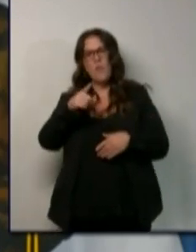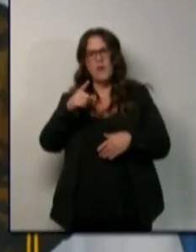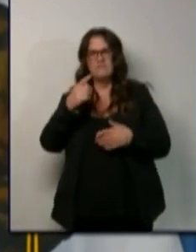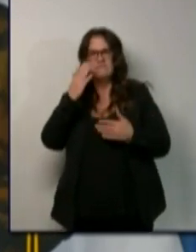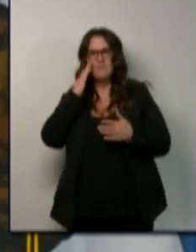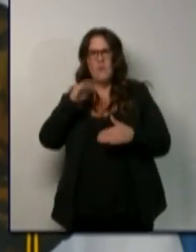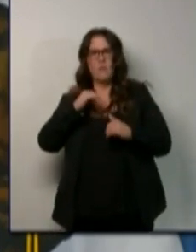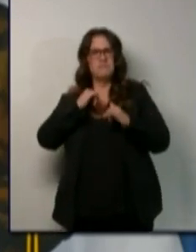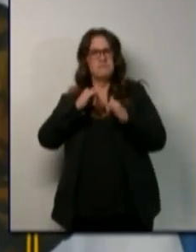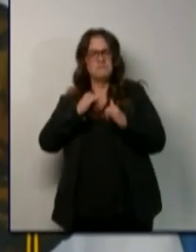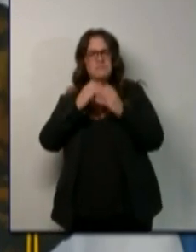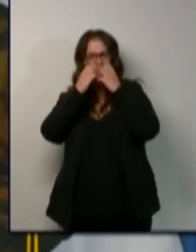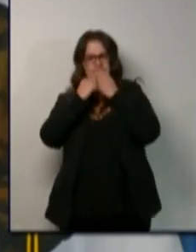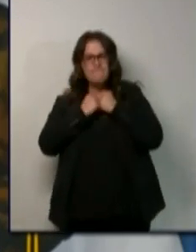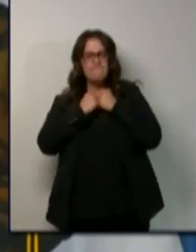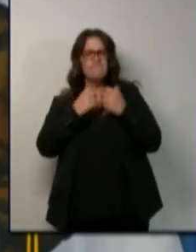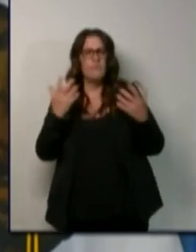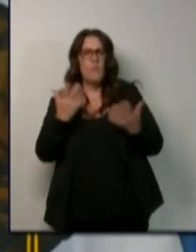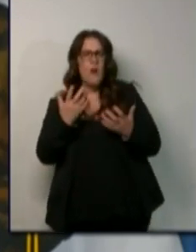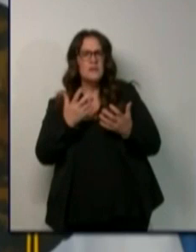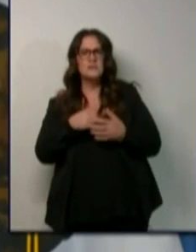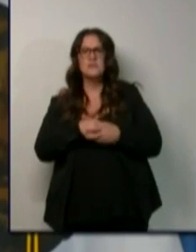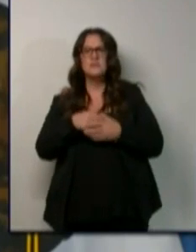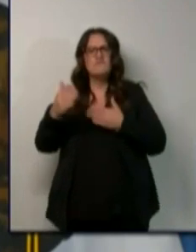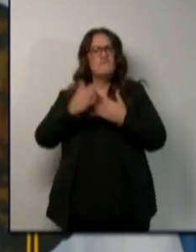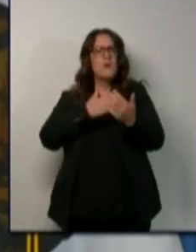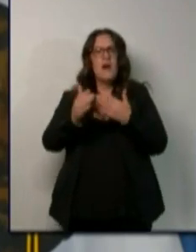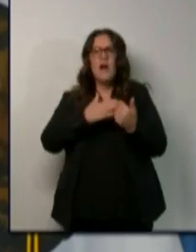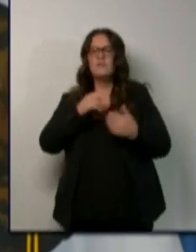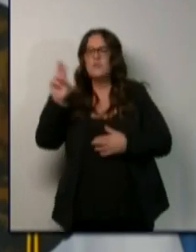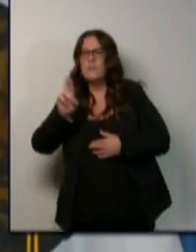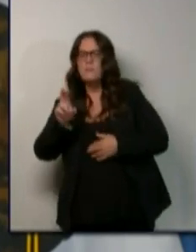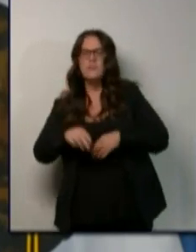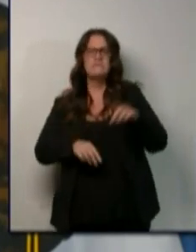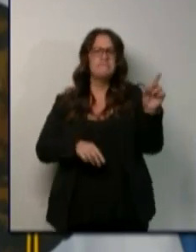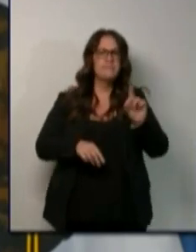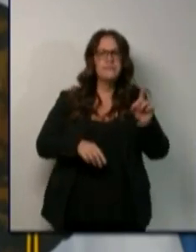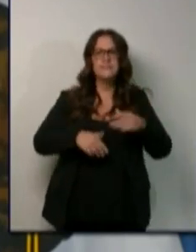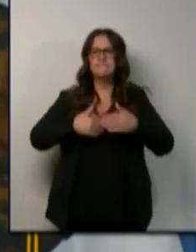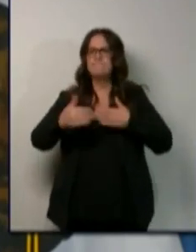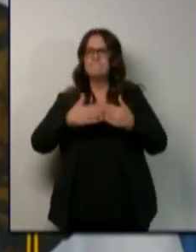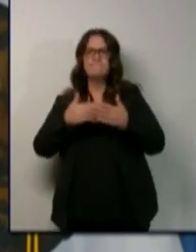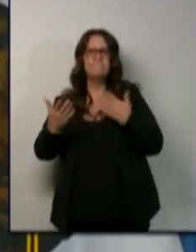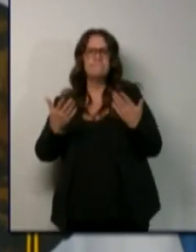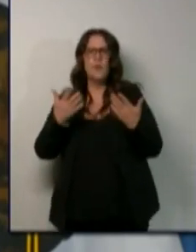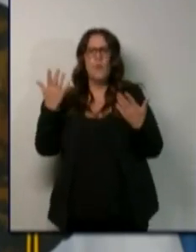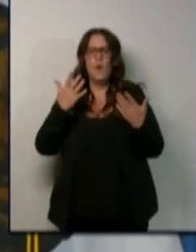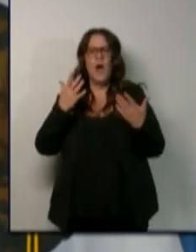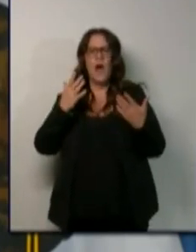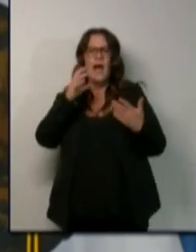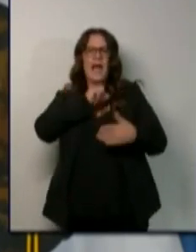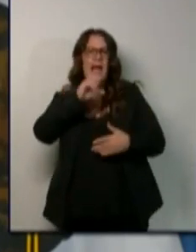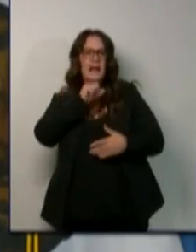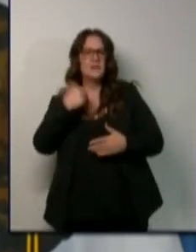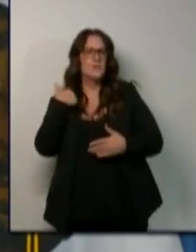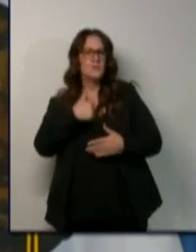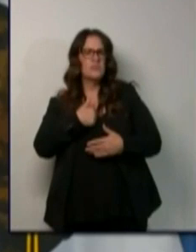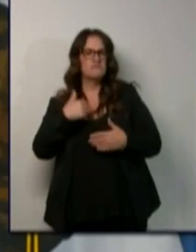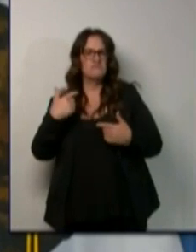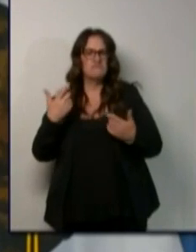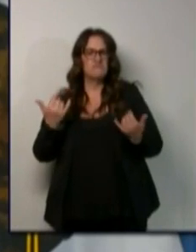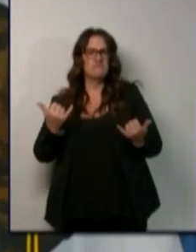dear regardless of our political stripes, regardless of our time of life. Values that